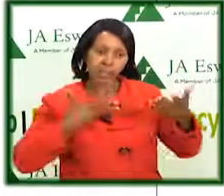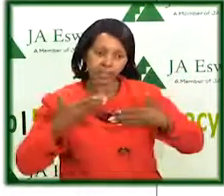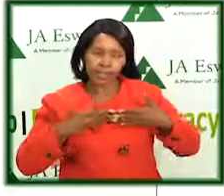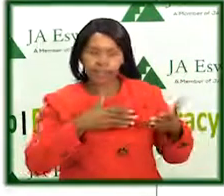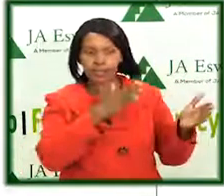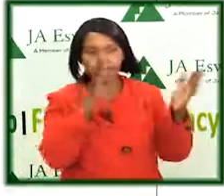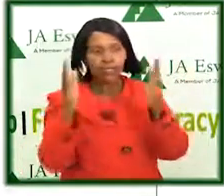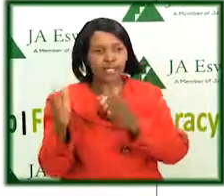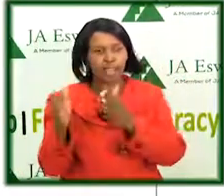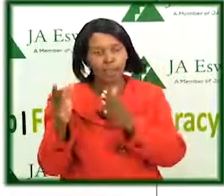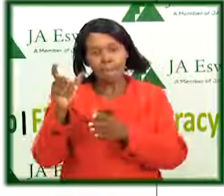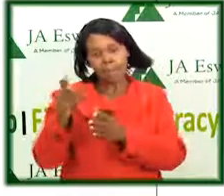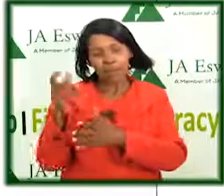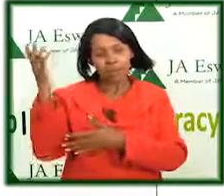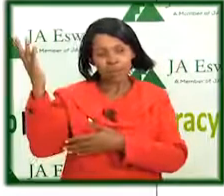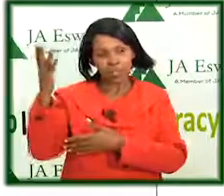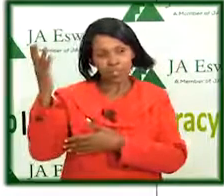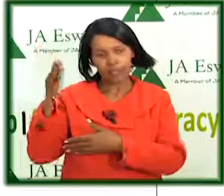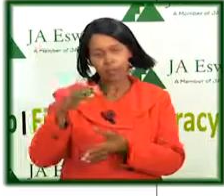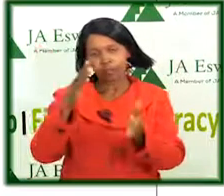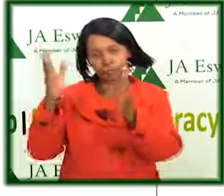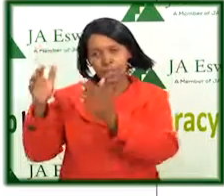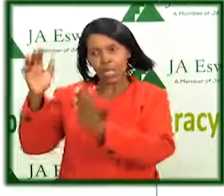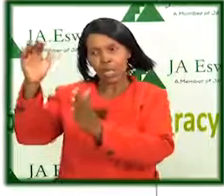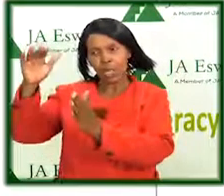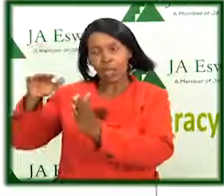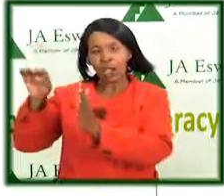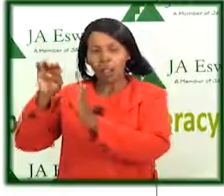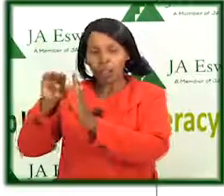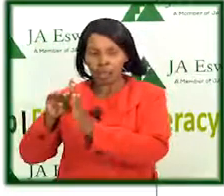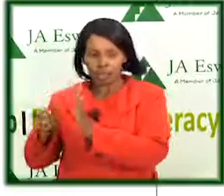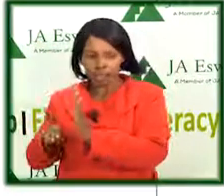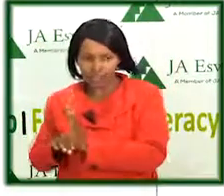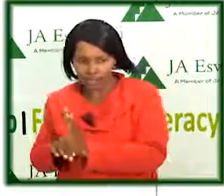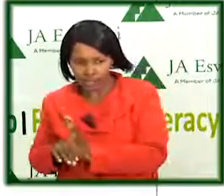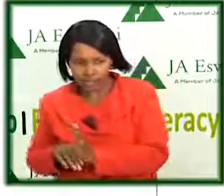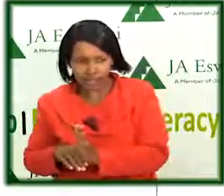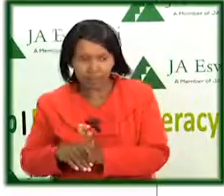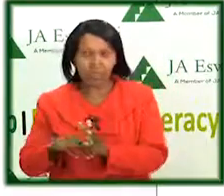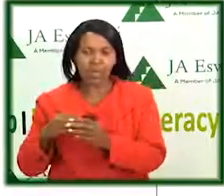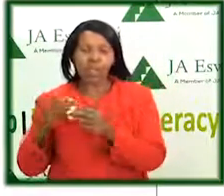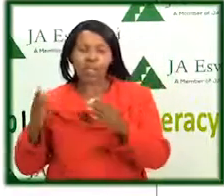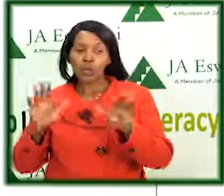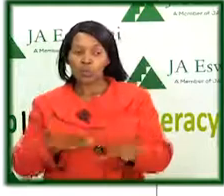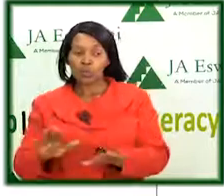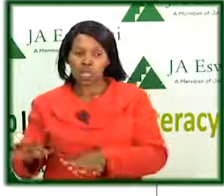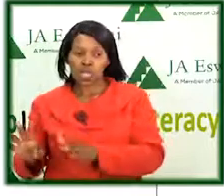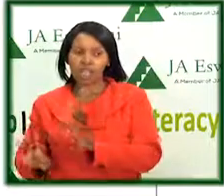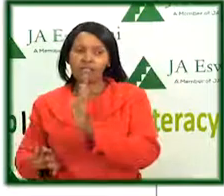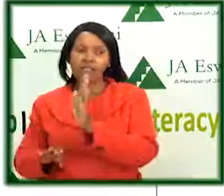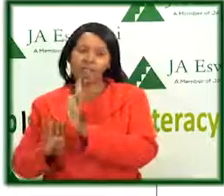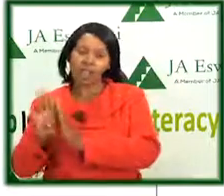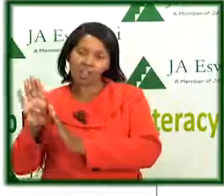facilitator's name and the list of the achievers, the names of the students that have achieved in the J Company